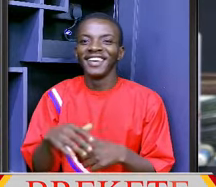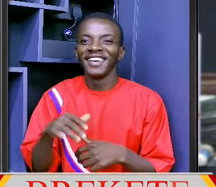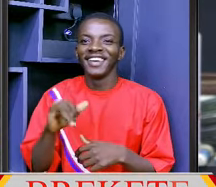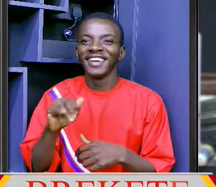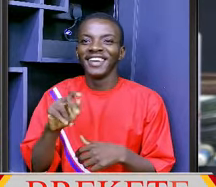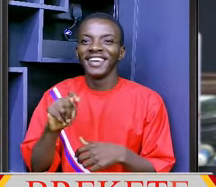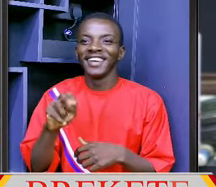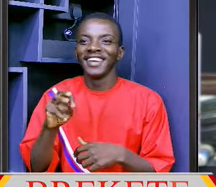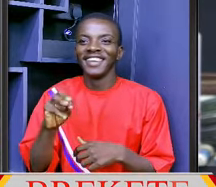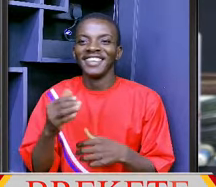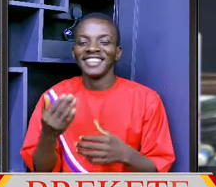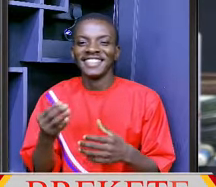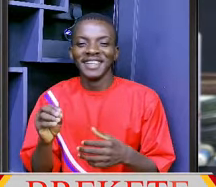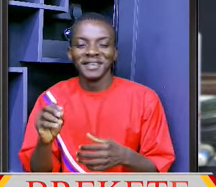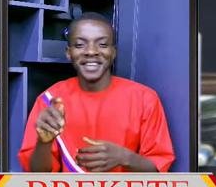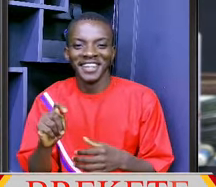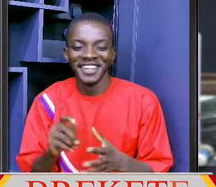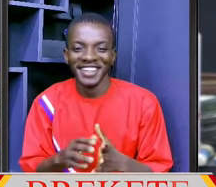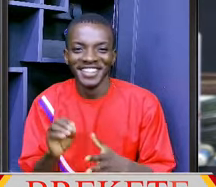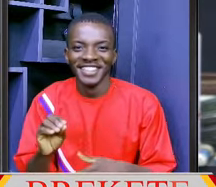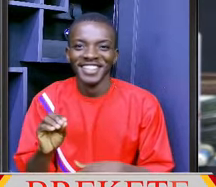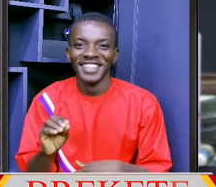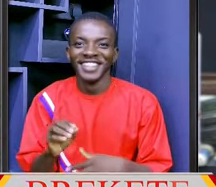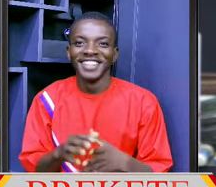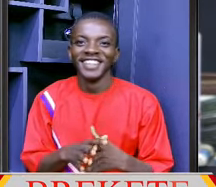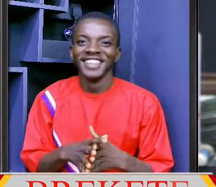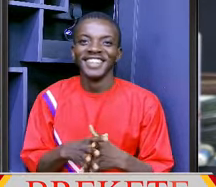Itiamete. Wait.